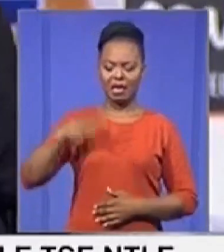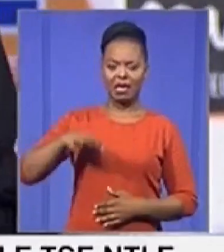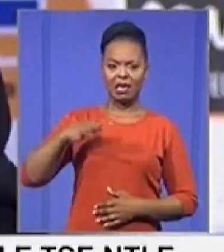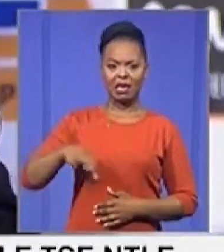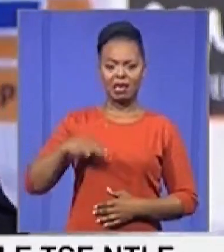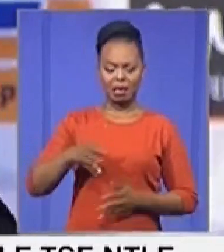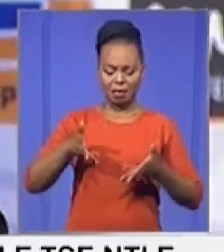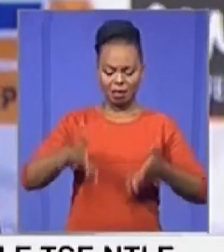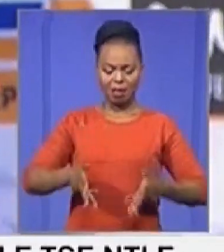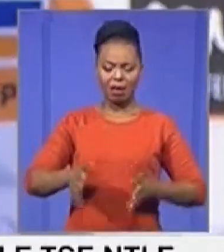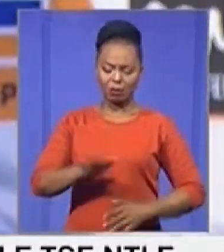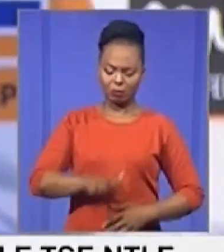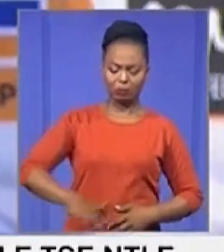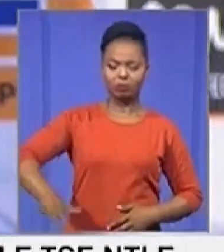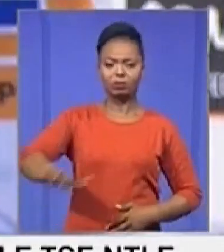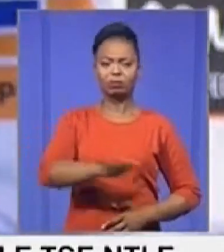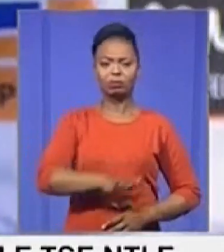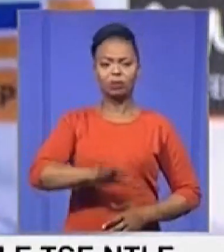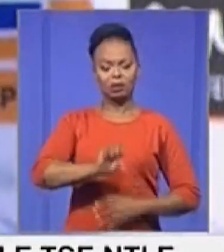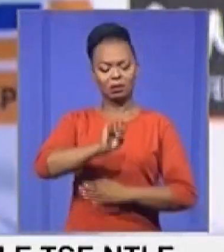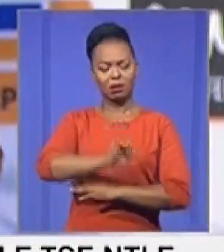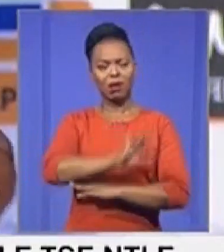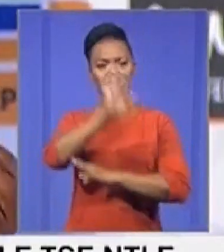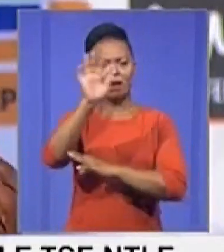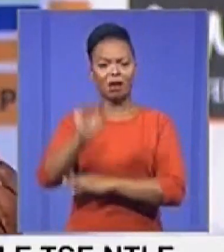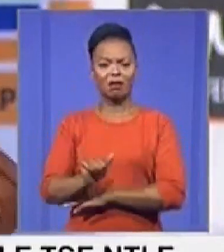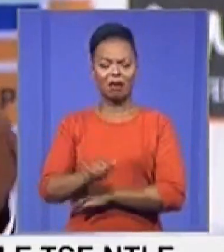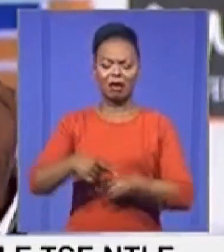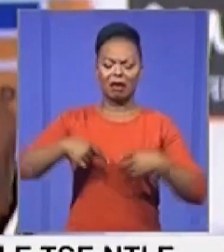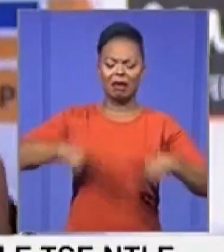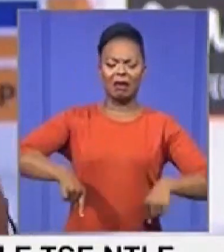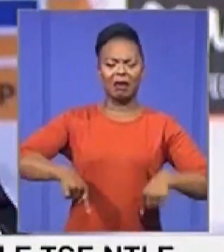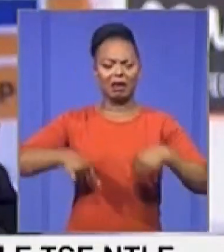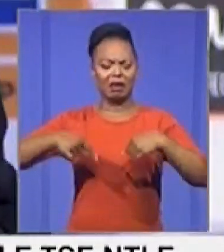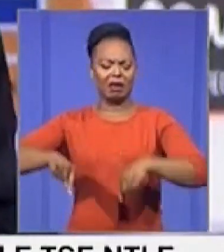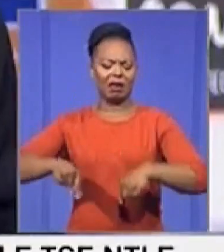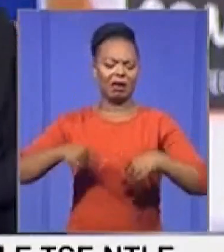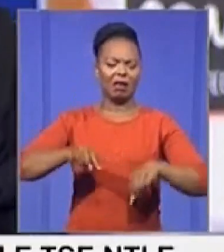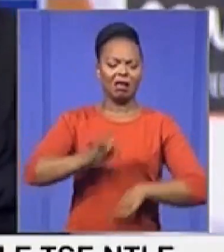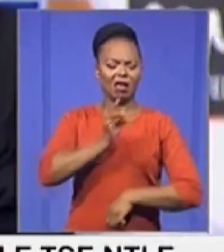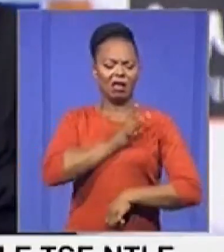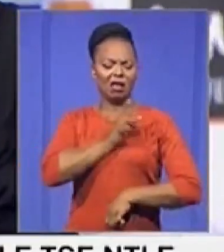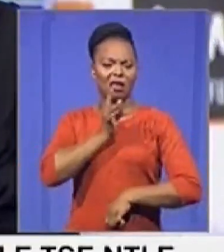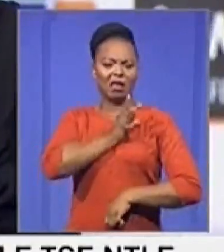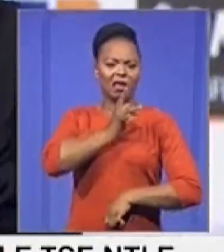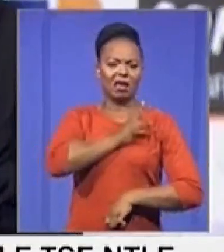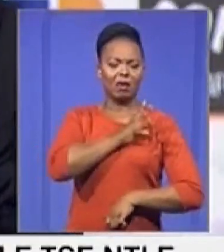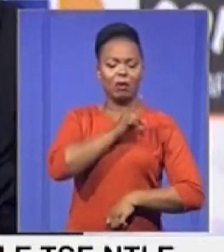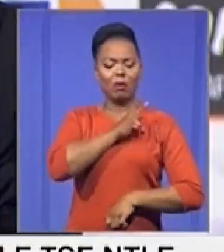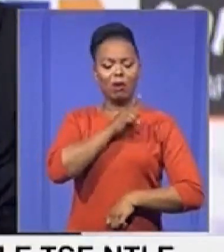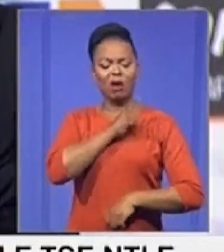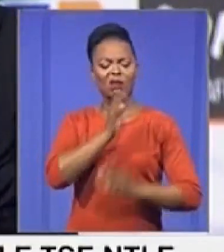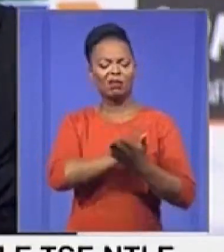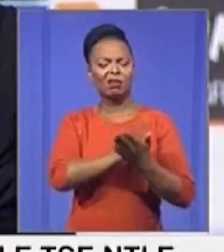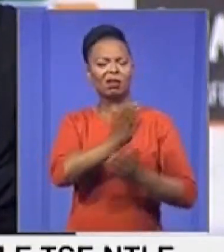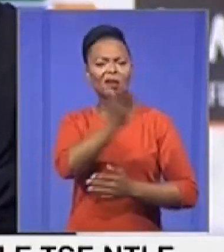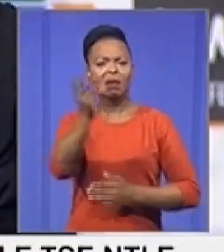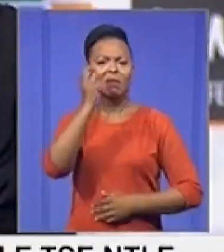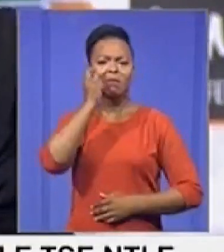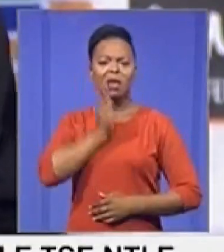naga ya eso ba tshaba go tsamaya mo ditrateng ka obane go na le banna ba batla